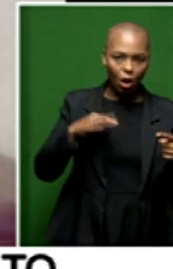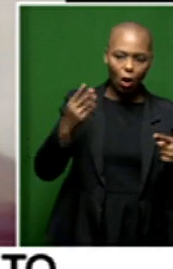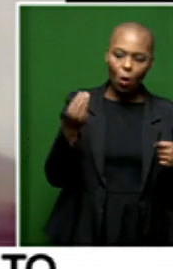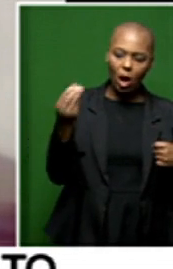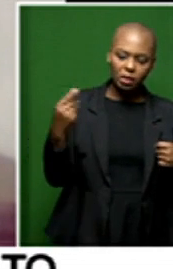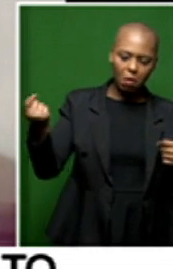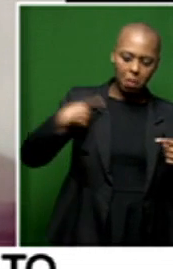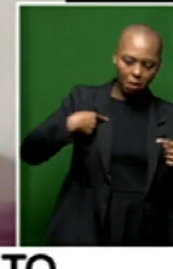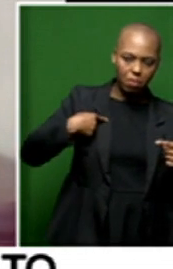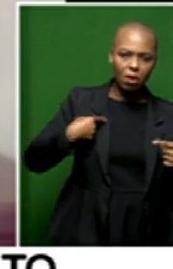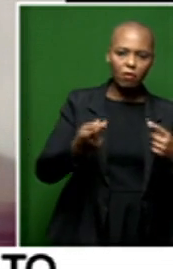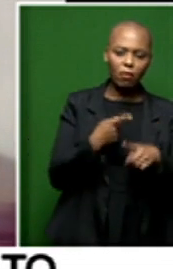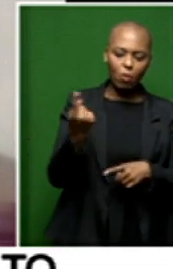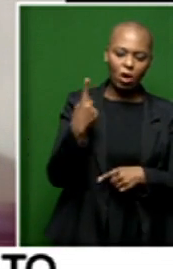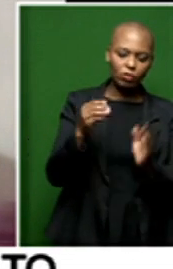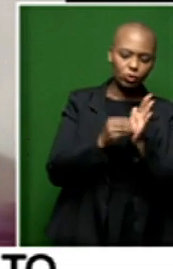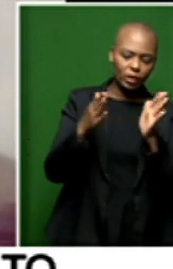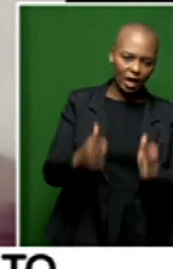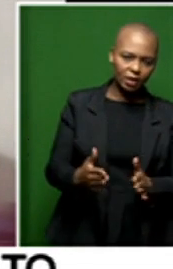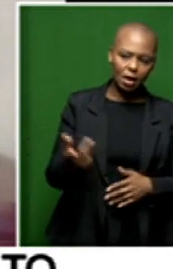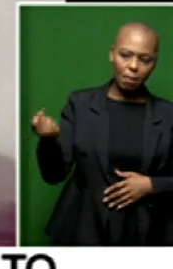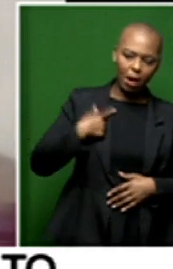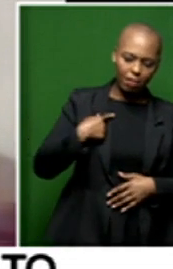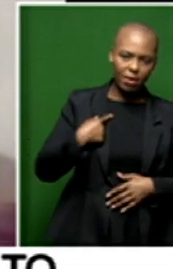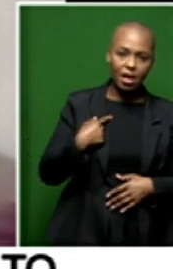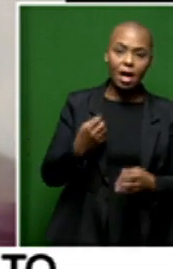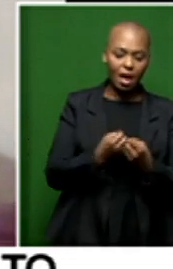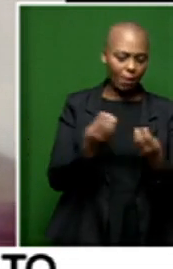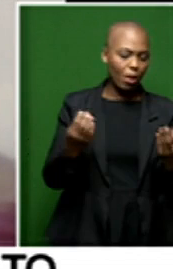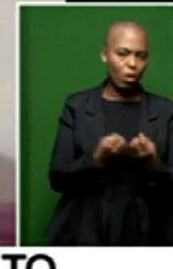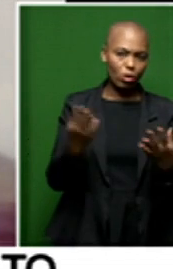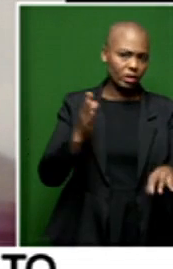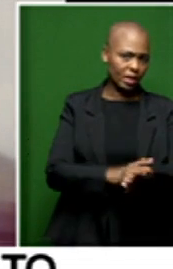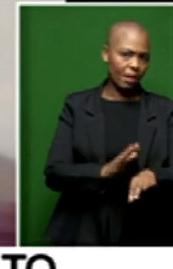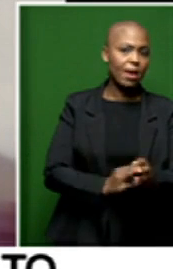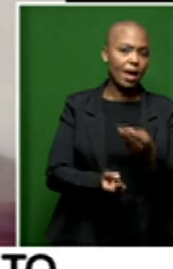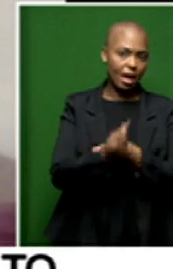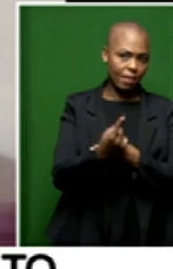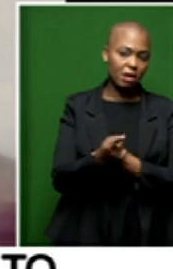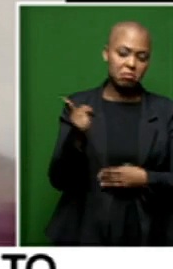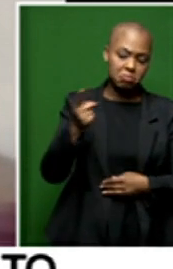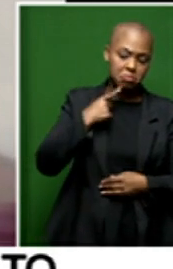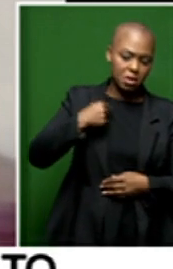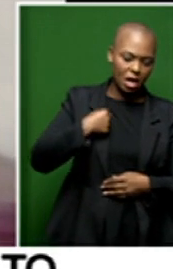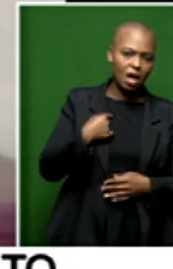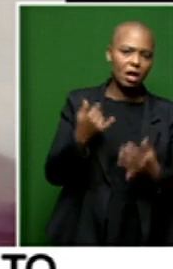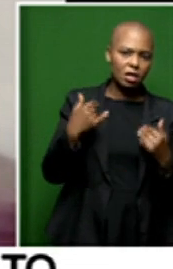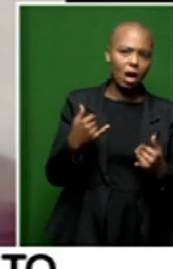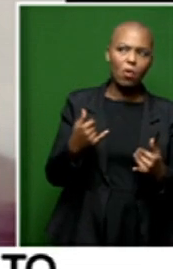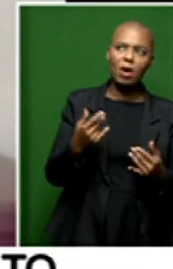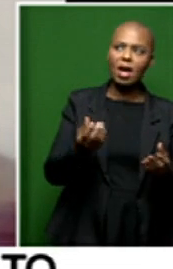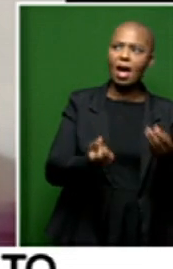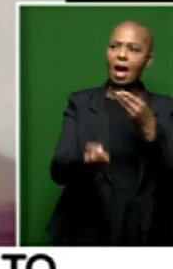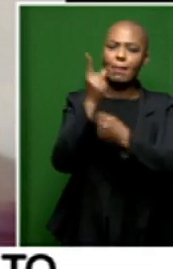message from one of my students, and it's happened several times over the years, where they tell me they've just been